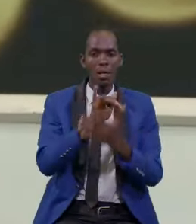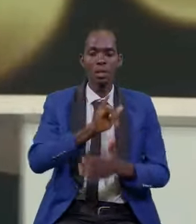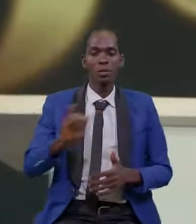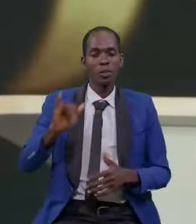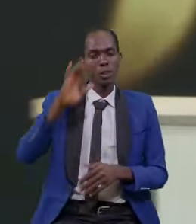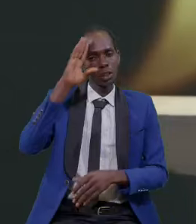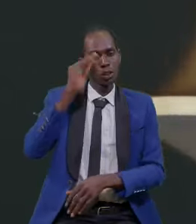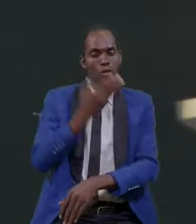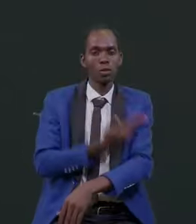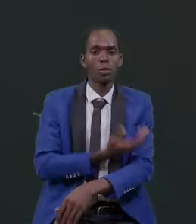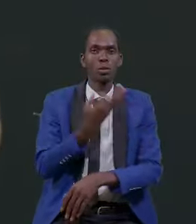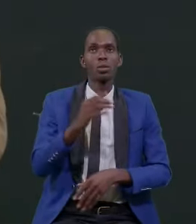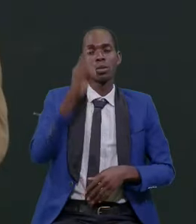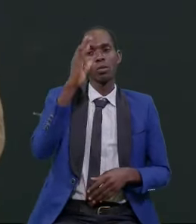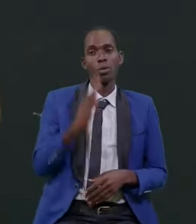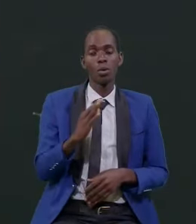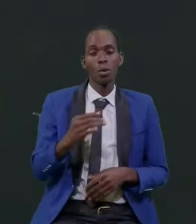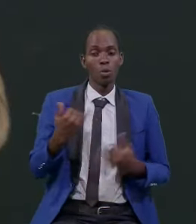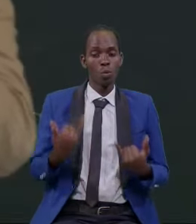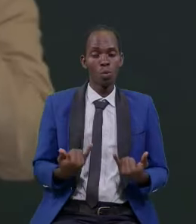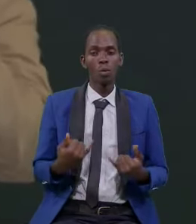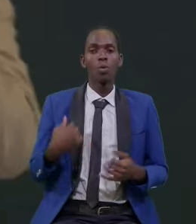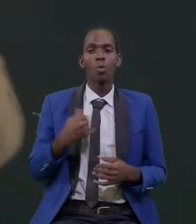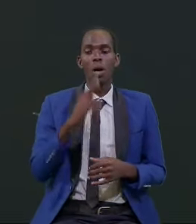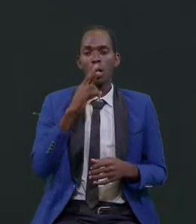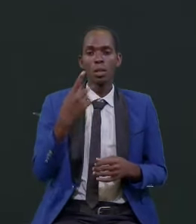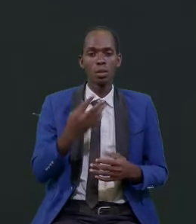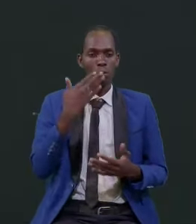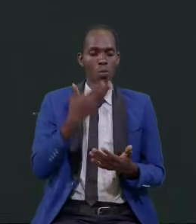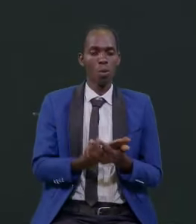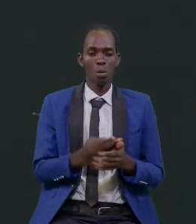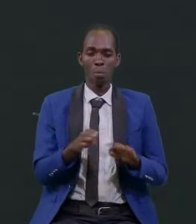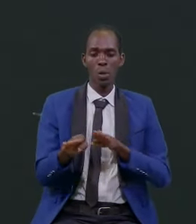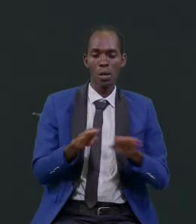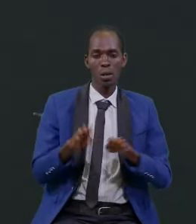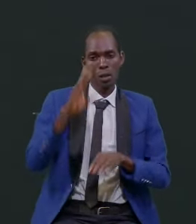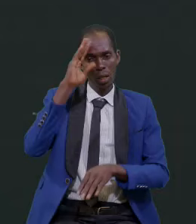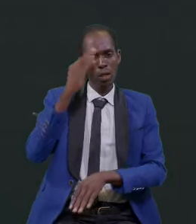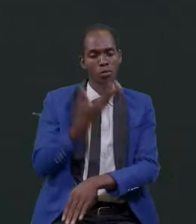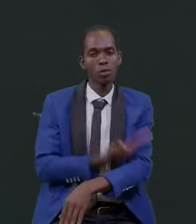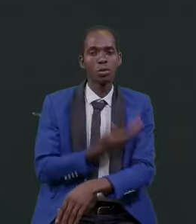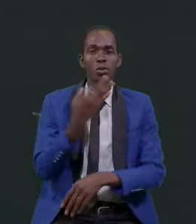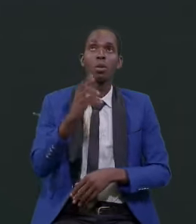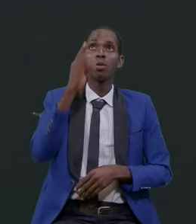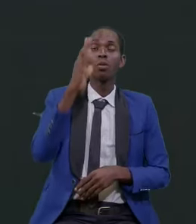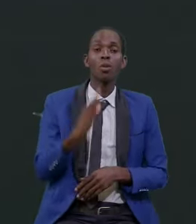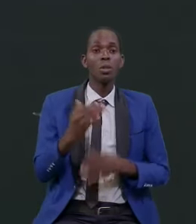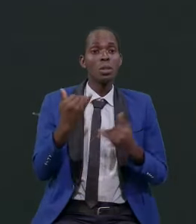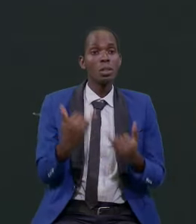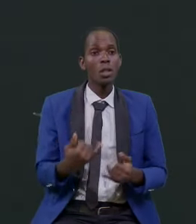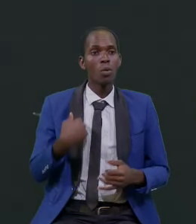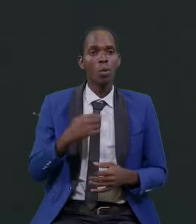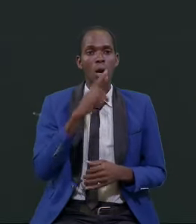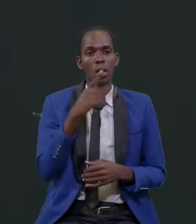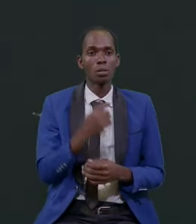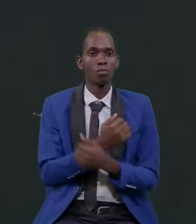the well-behaved sons of God. What kind of sons? They are the beloved sons.